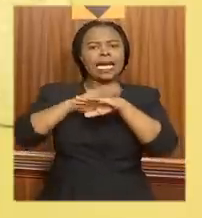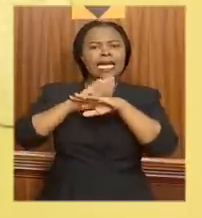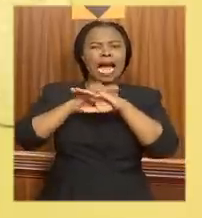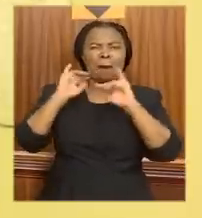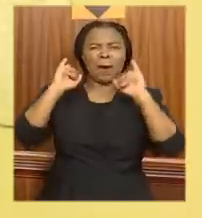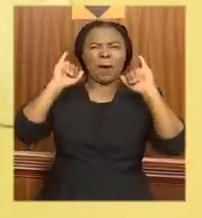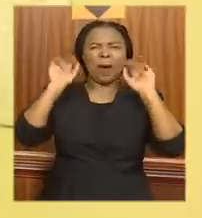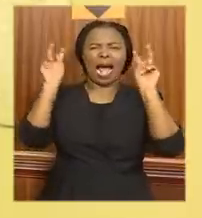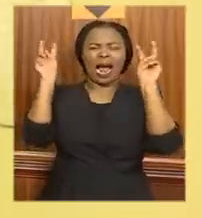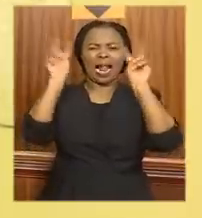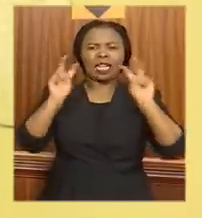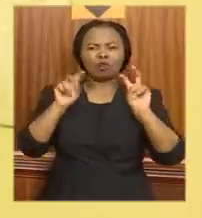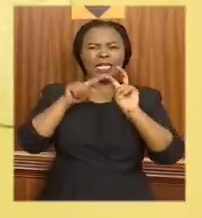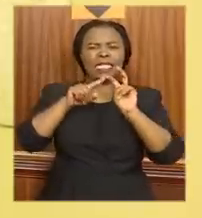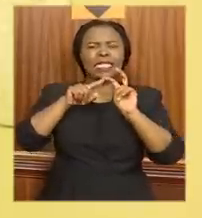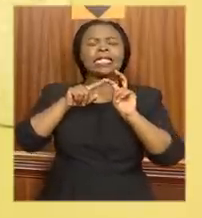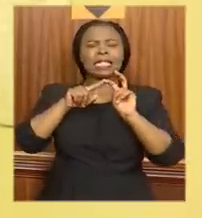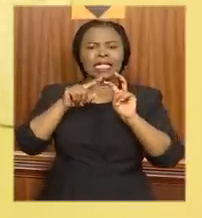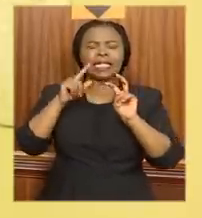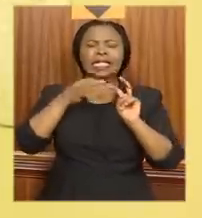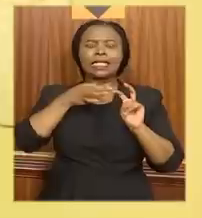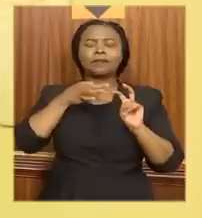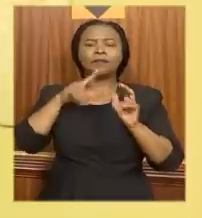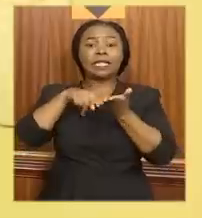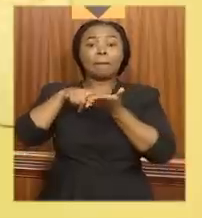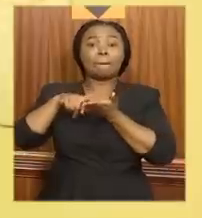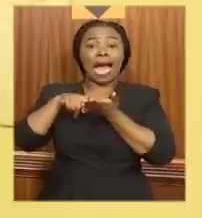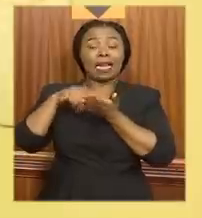high demand, we use about